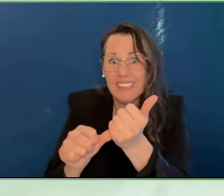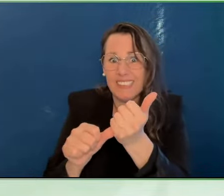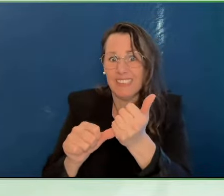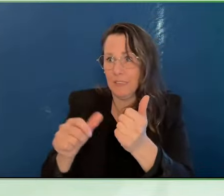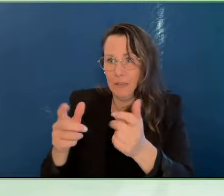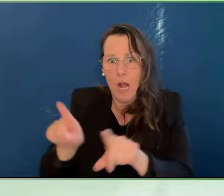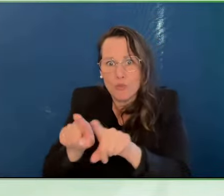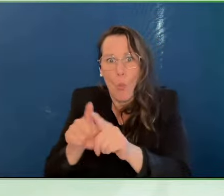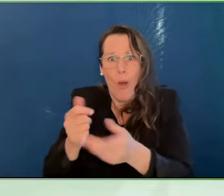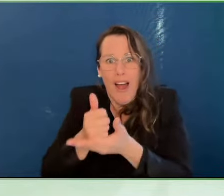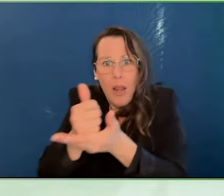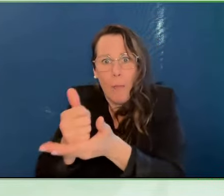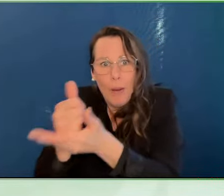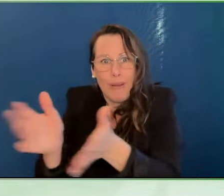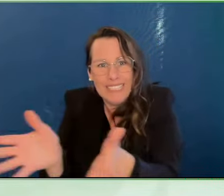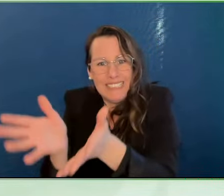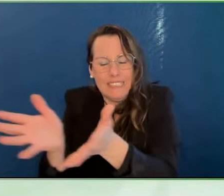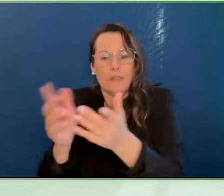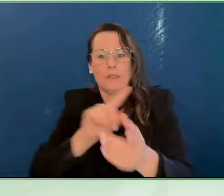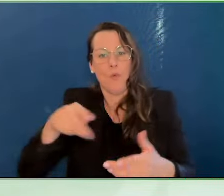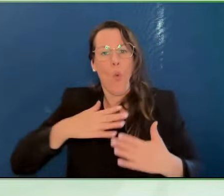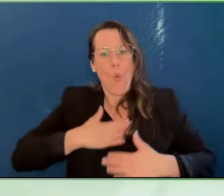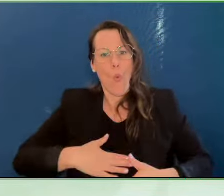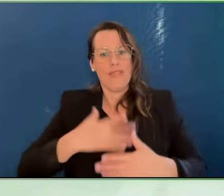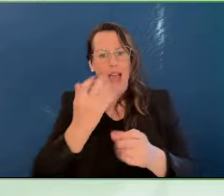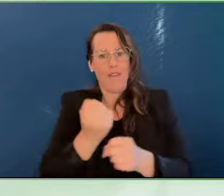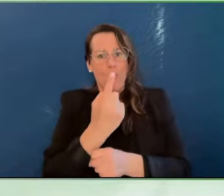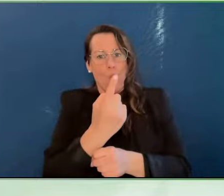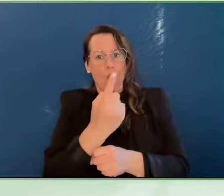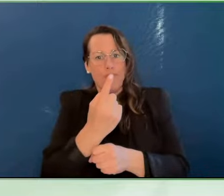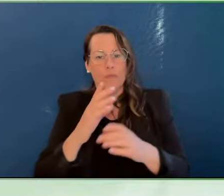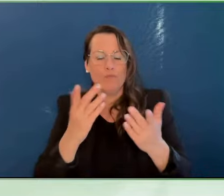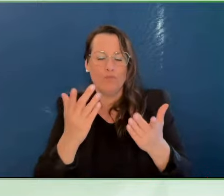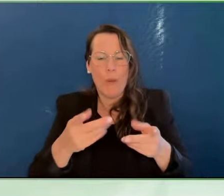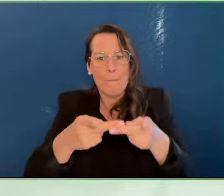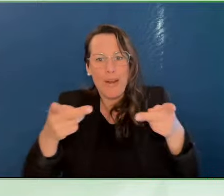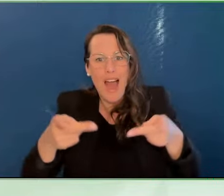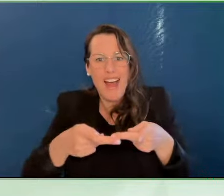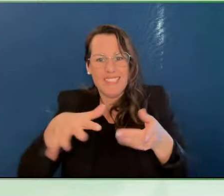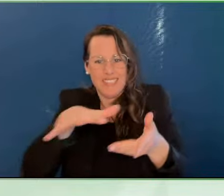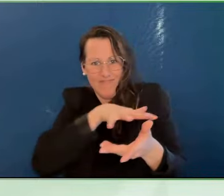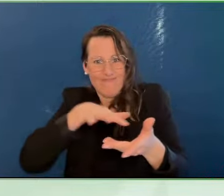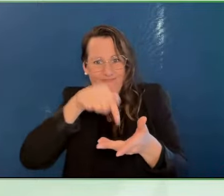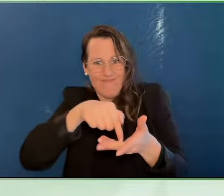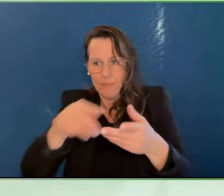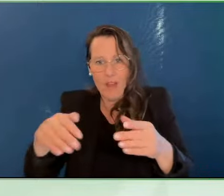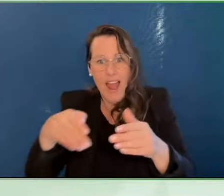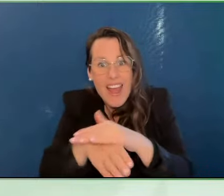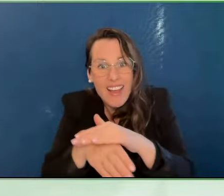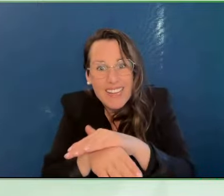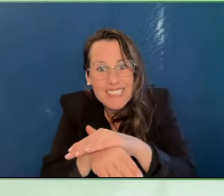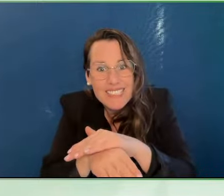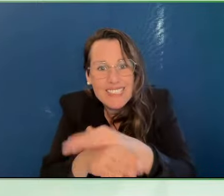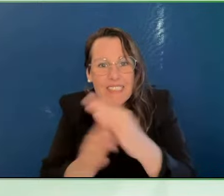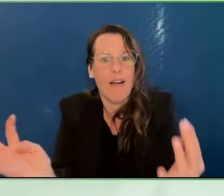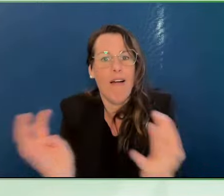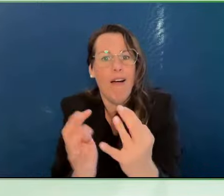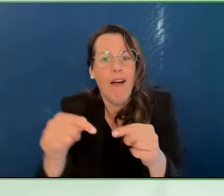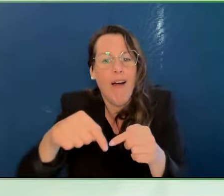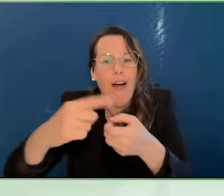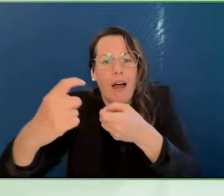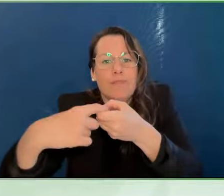have 20 seconds to promote this year's conference. Please go ahead. Oh my goodness. So Inclusive Africa Conference